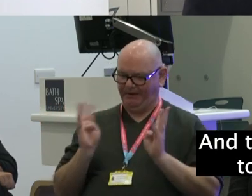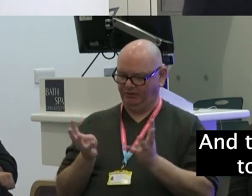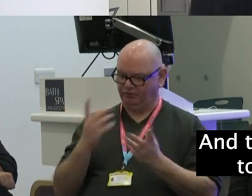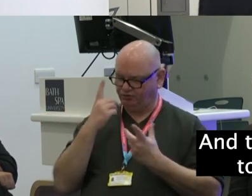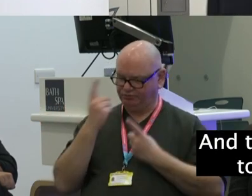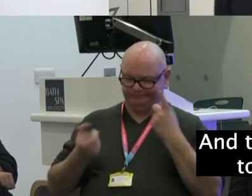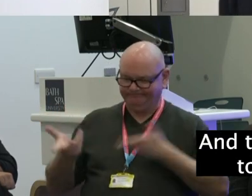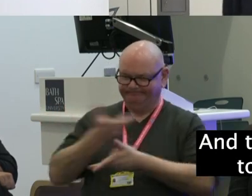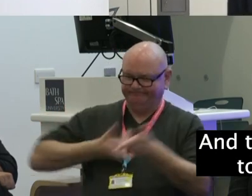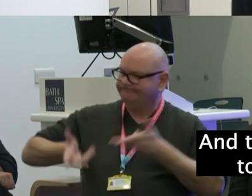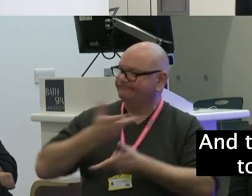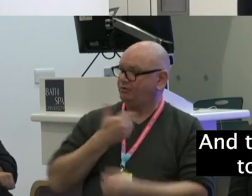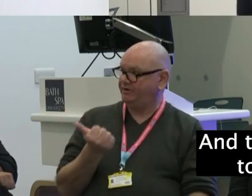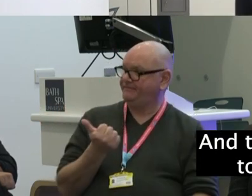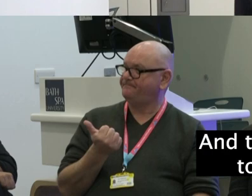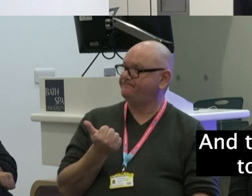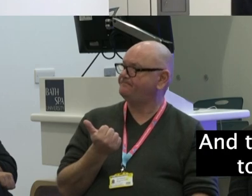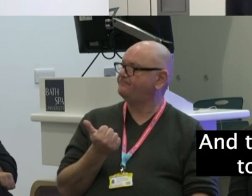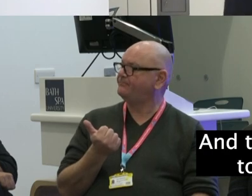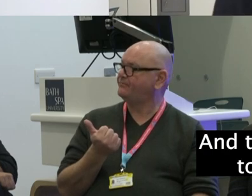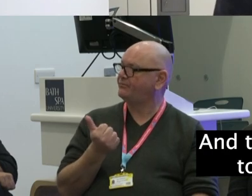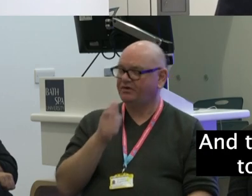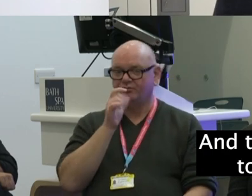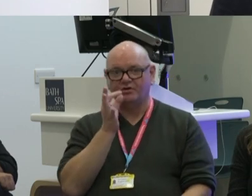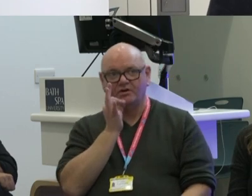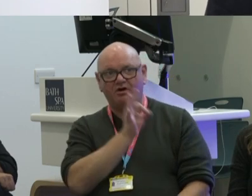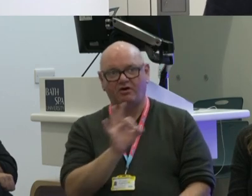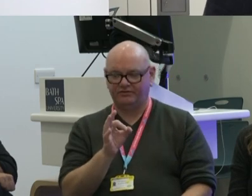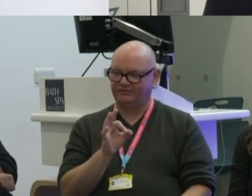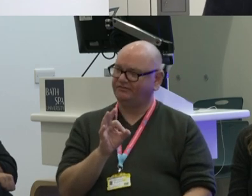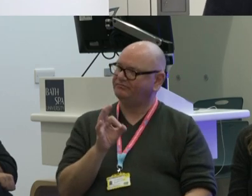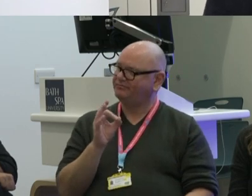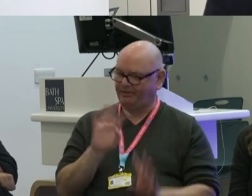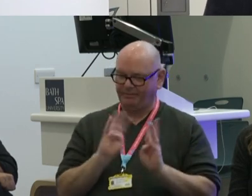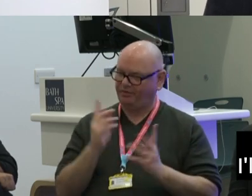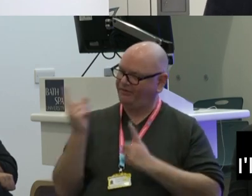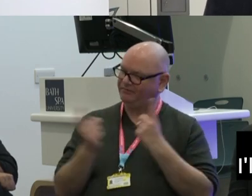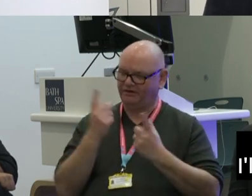there. And then we're going to ask the panel to ruminate a little bit on that. Does that make sense?